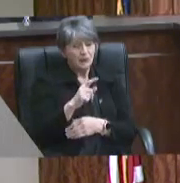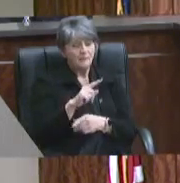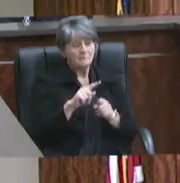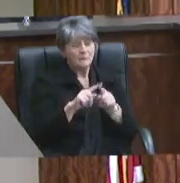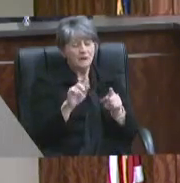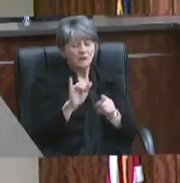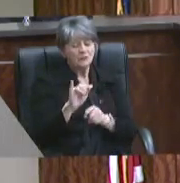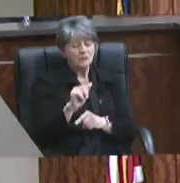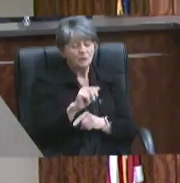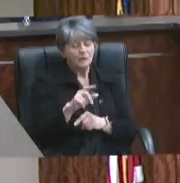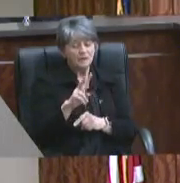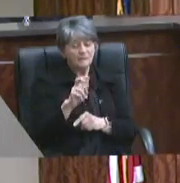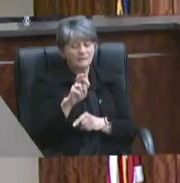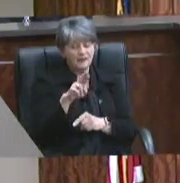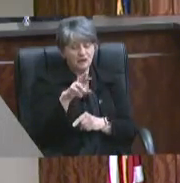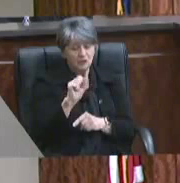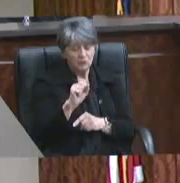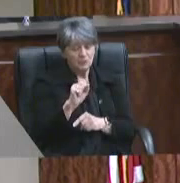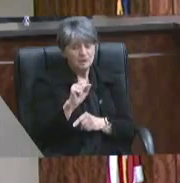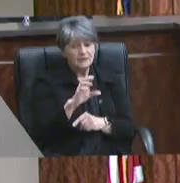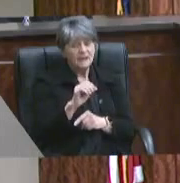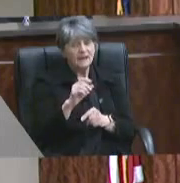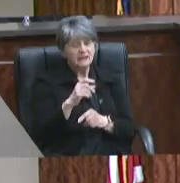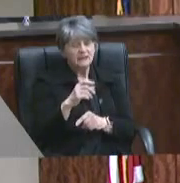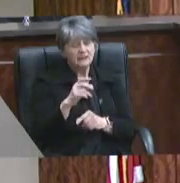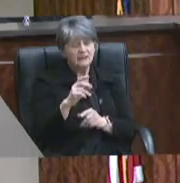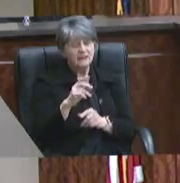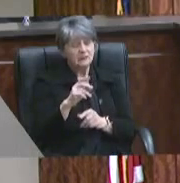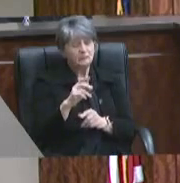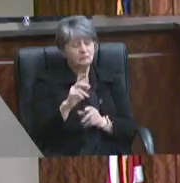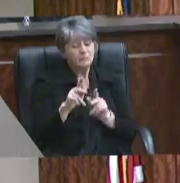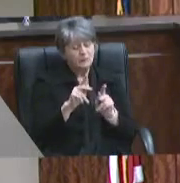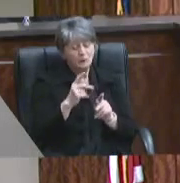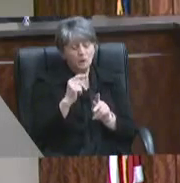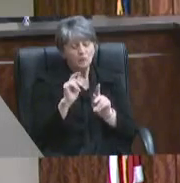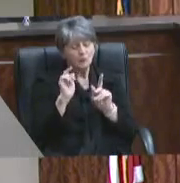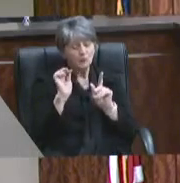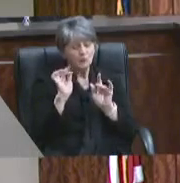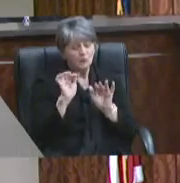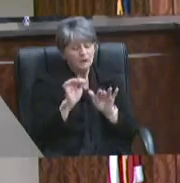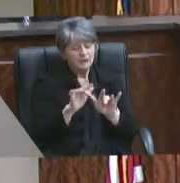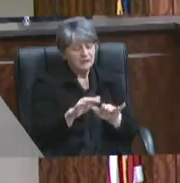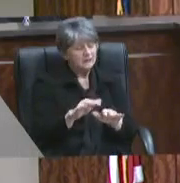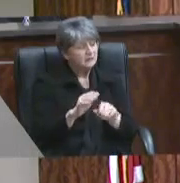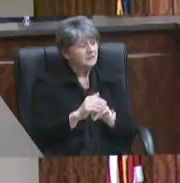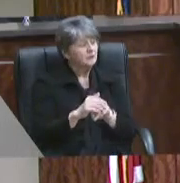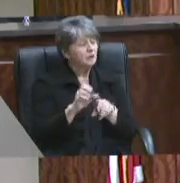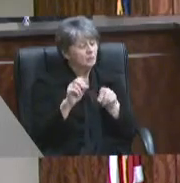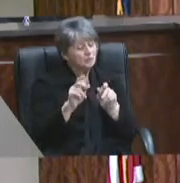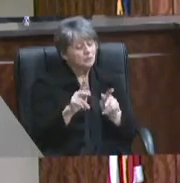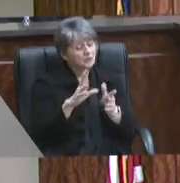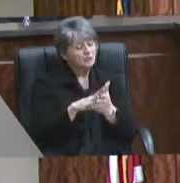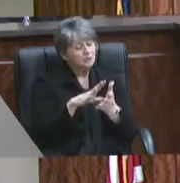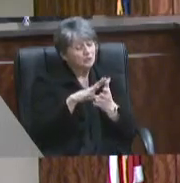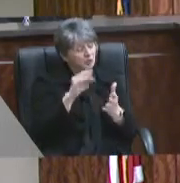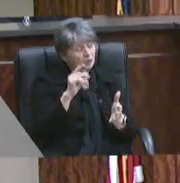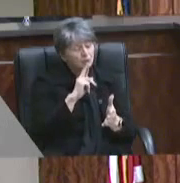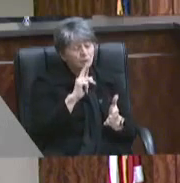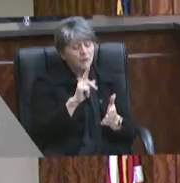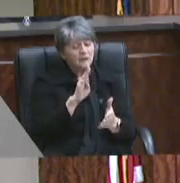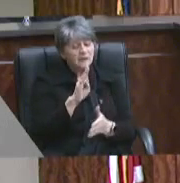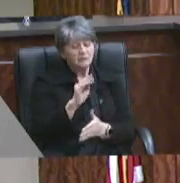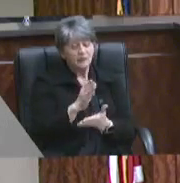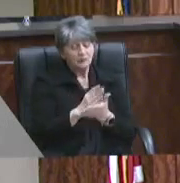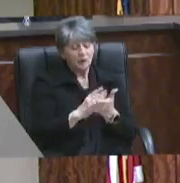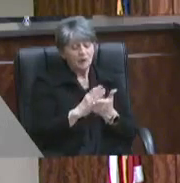that showed and the general public. It's an opportunity to really learn, an opportunity to really be part of the